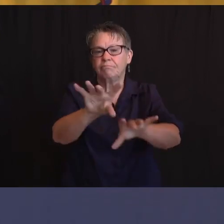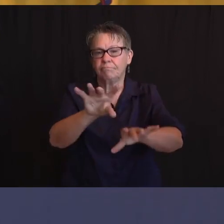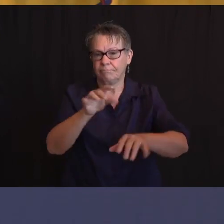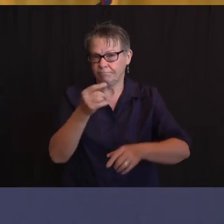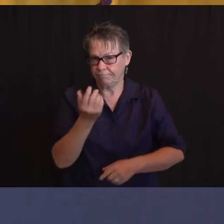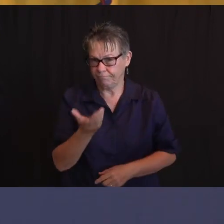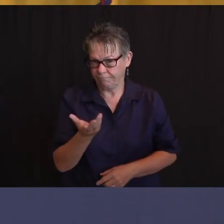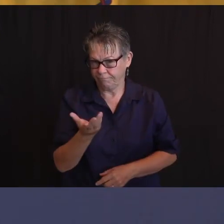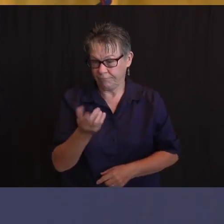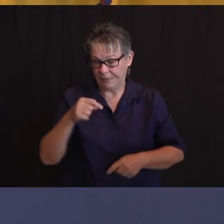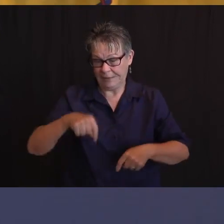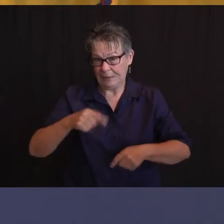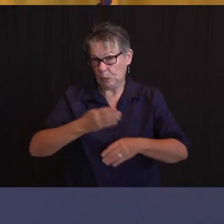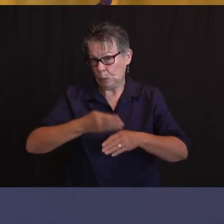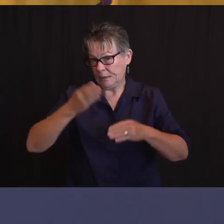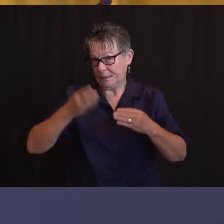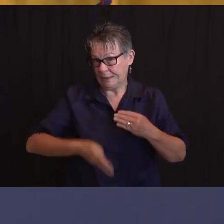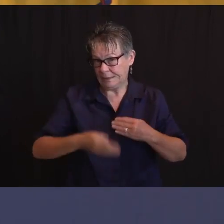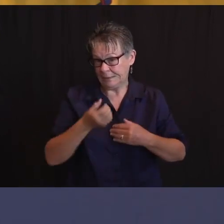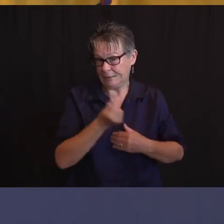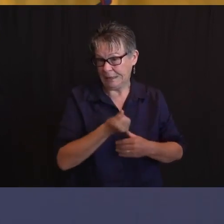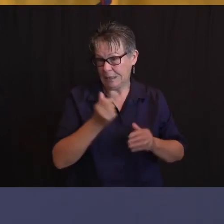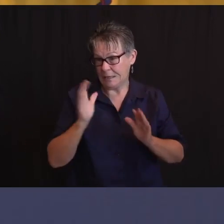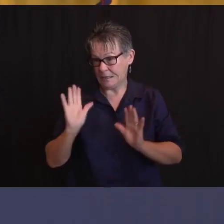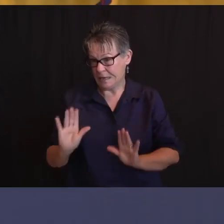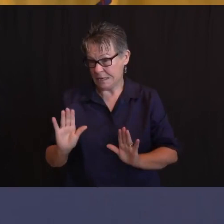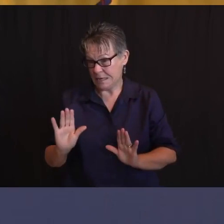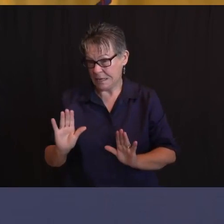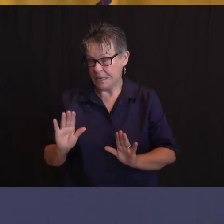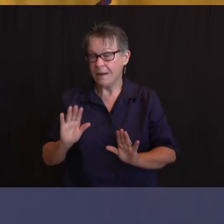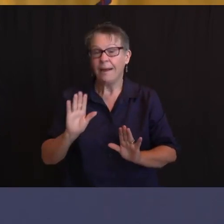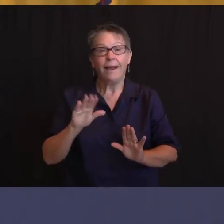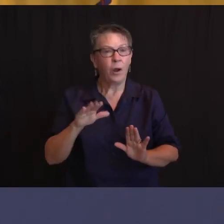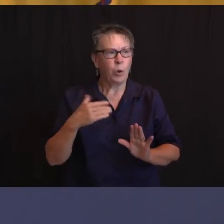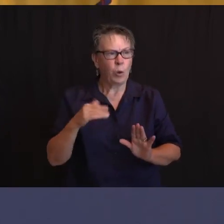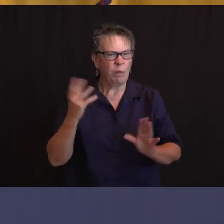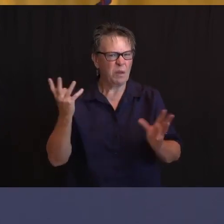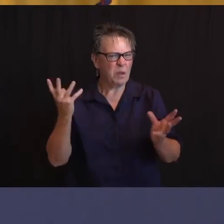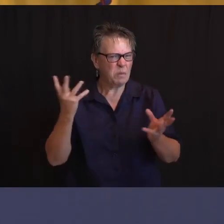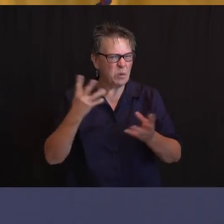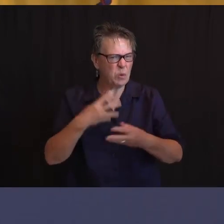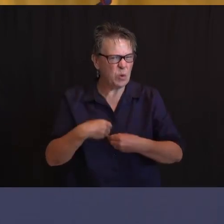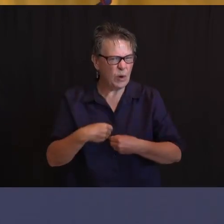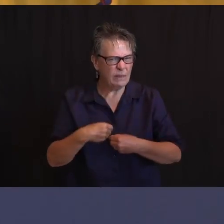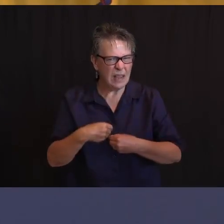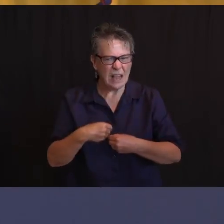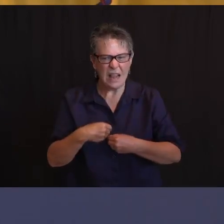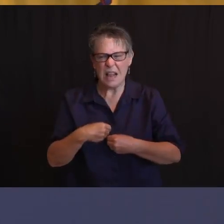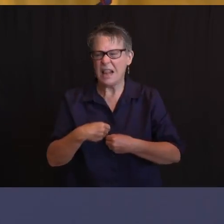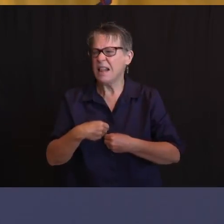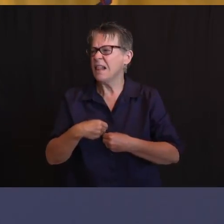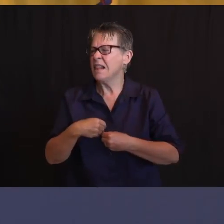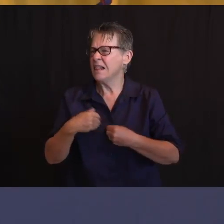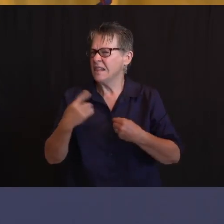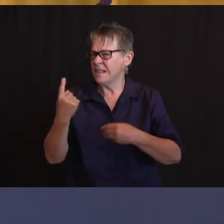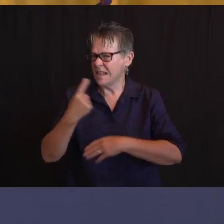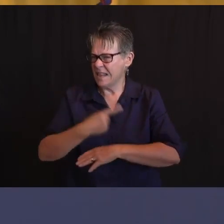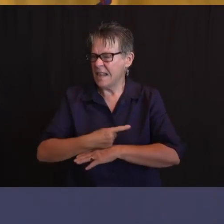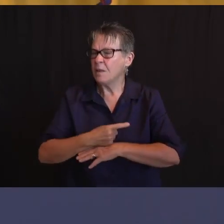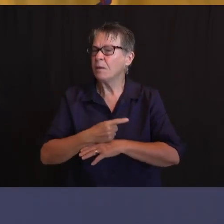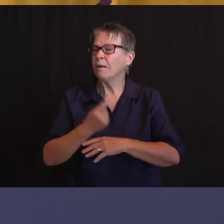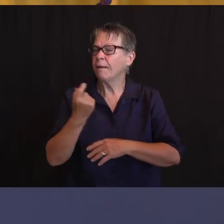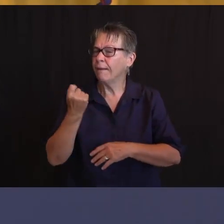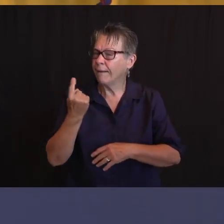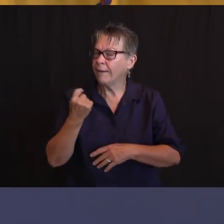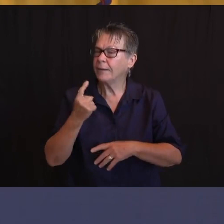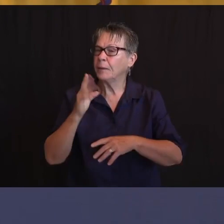in COVID, but please watch your step out in the roads, in the water. My guess is the ocean will start to churn up a little bit here, Pat, in